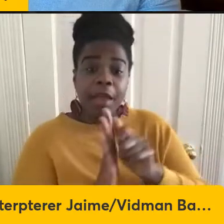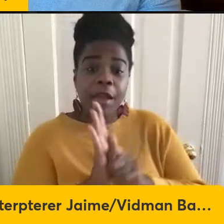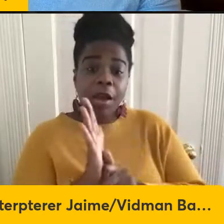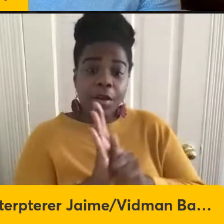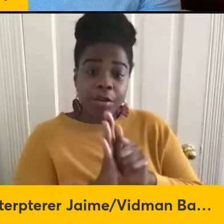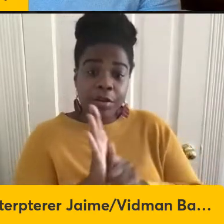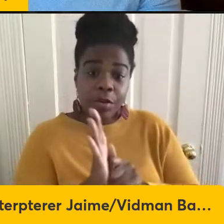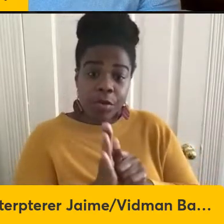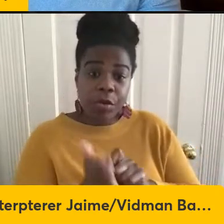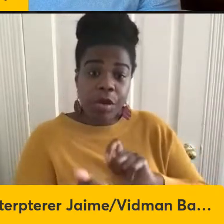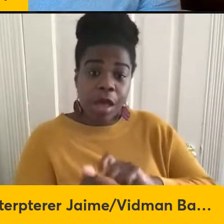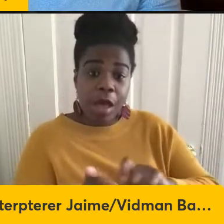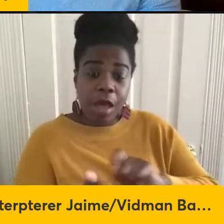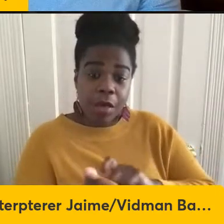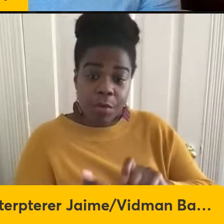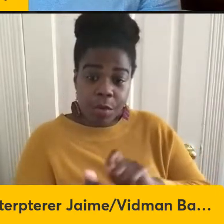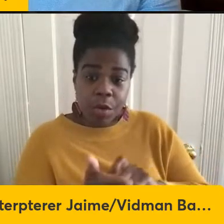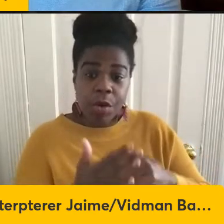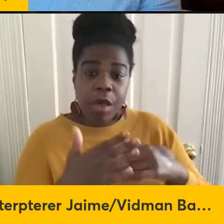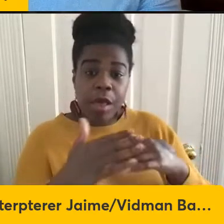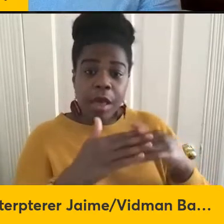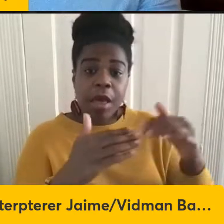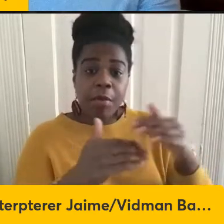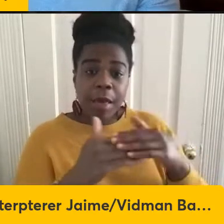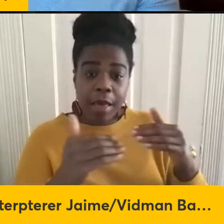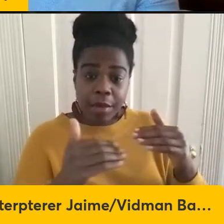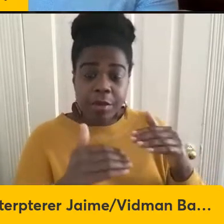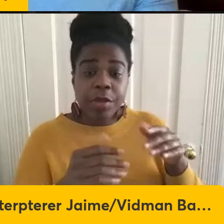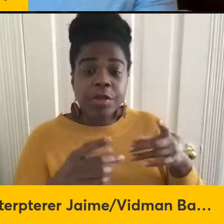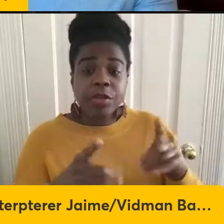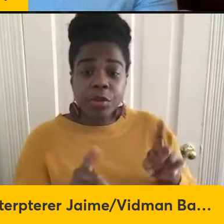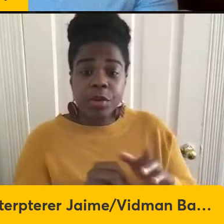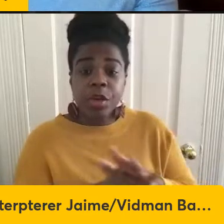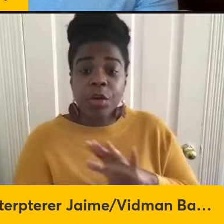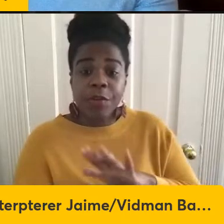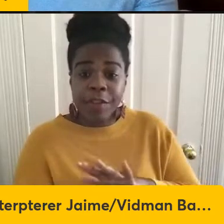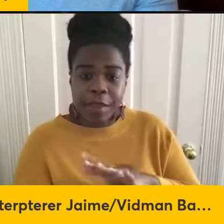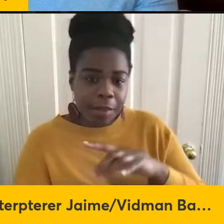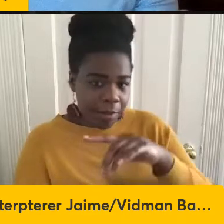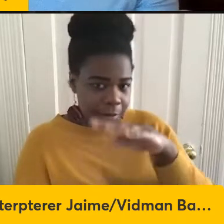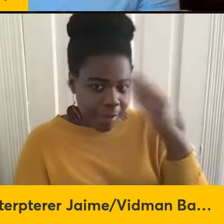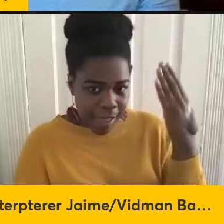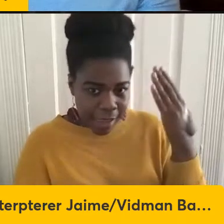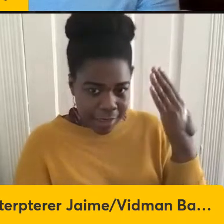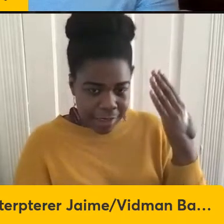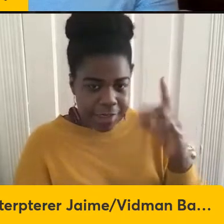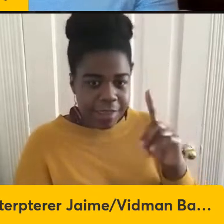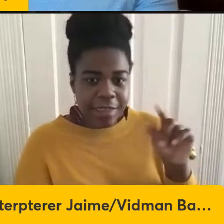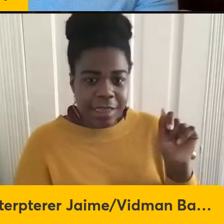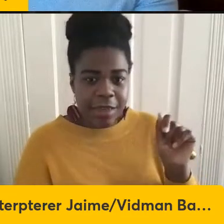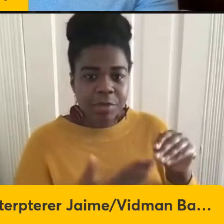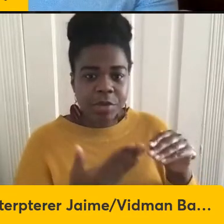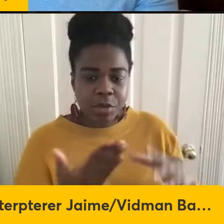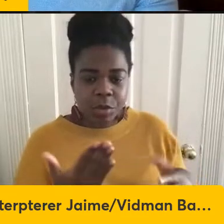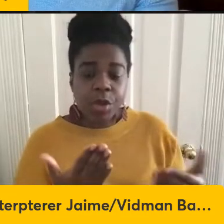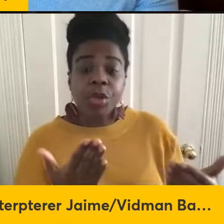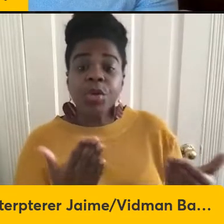burden of being Black and disabled student during the age of COVID-19, being newly diagnosed is something we don't talk about it